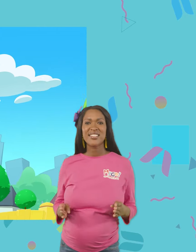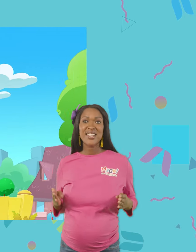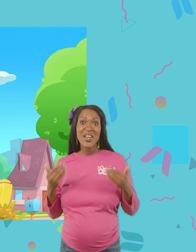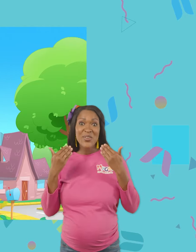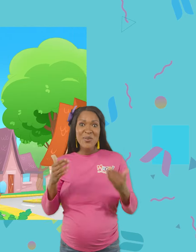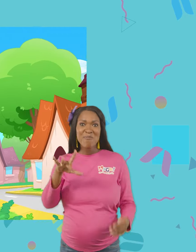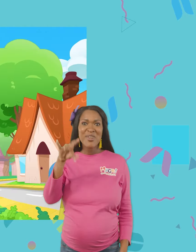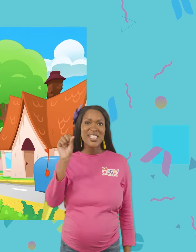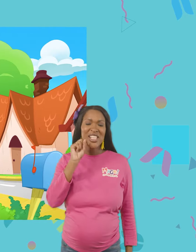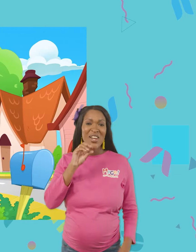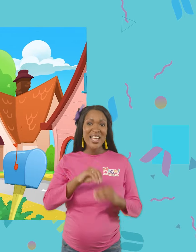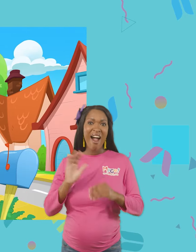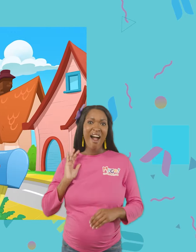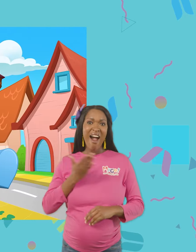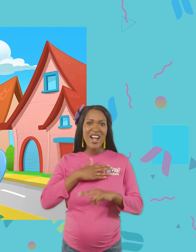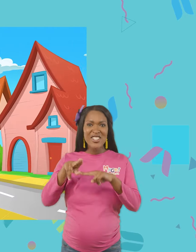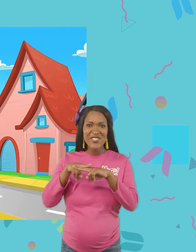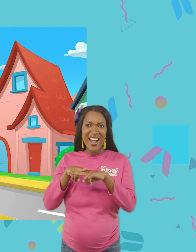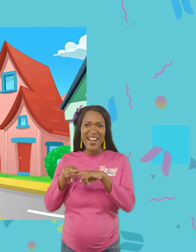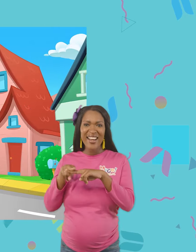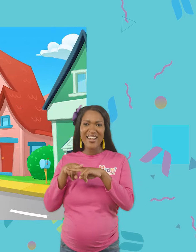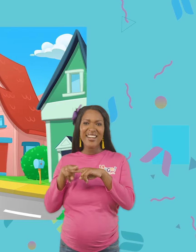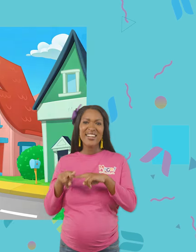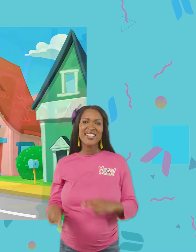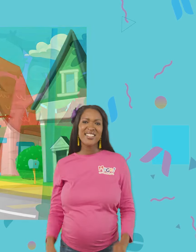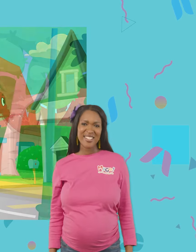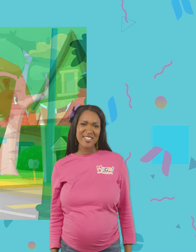Let's go pick up Sarah in our train!